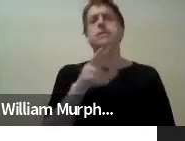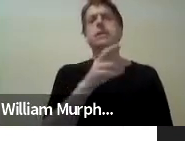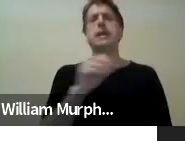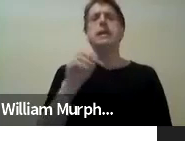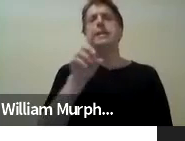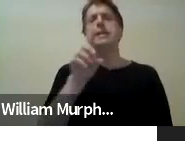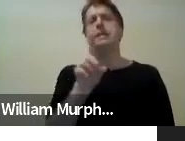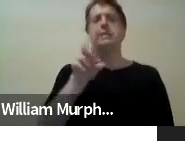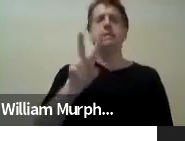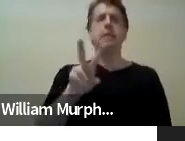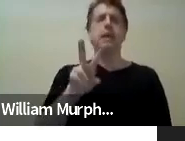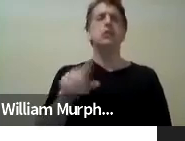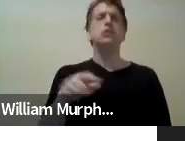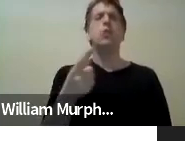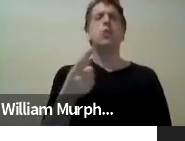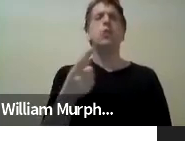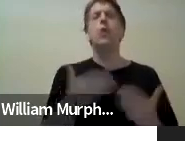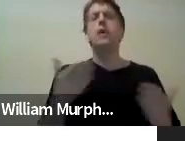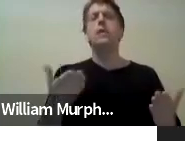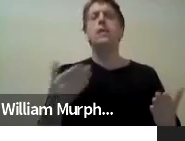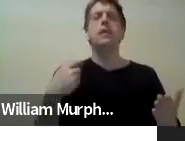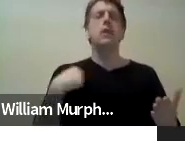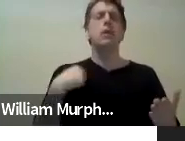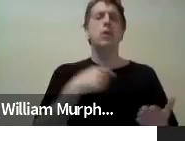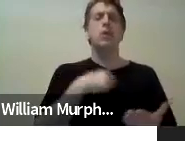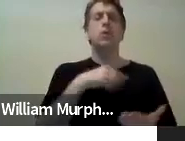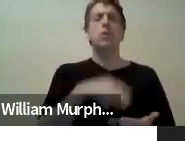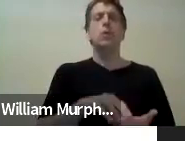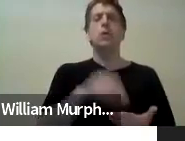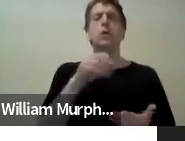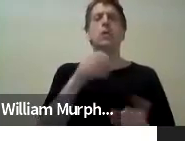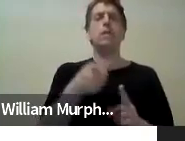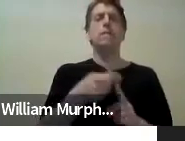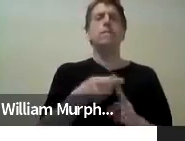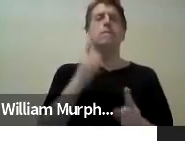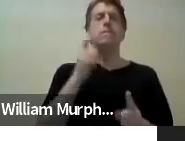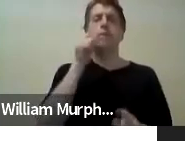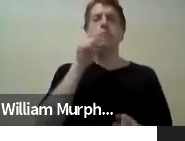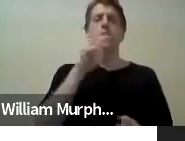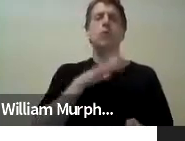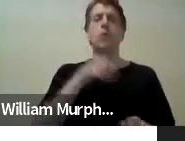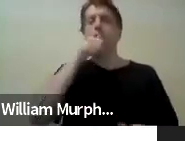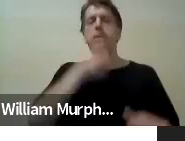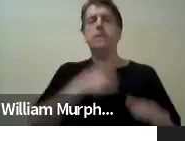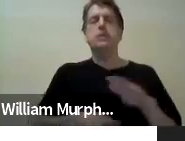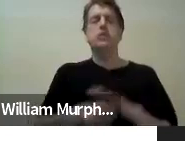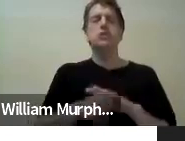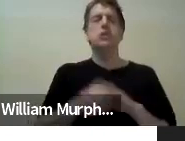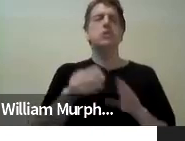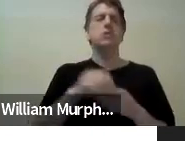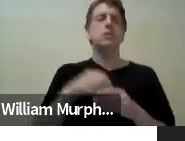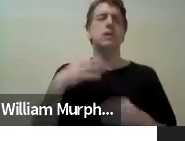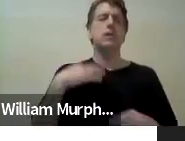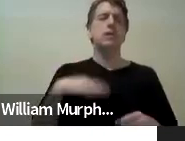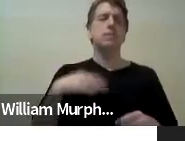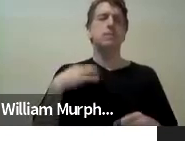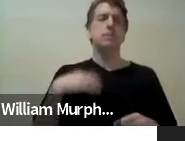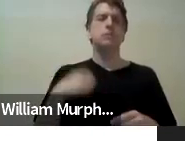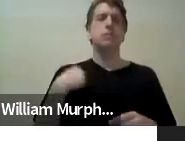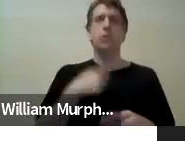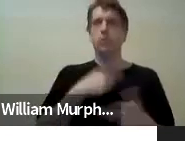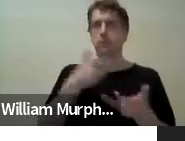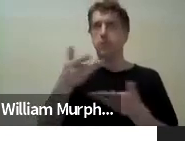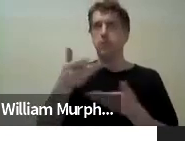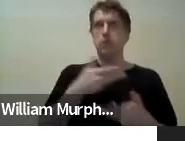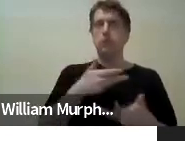one of the things that we've learned from the Women's Center and Shelter of Greater Pittsburgh, who we've been talking with, is that